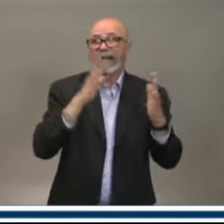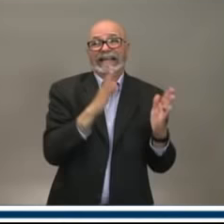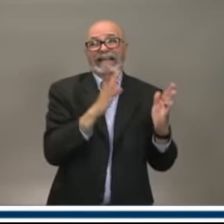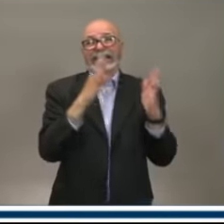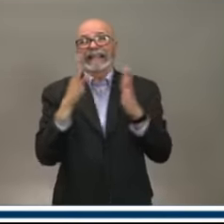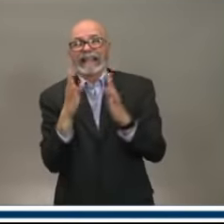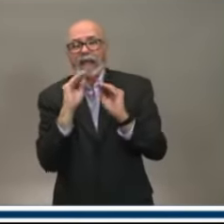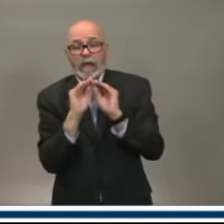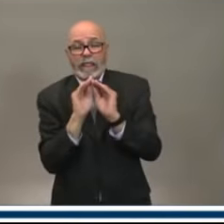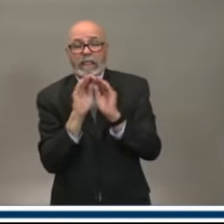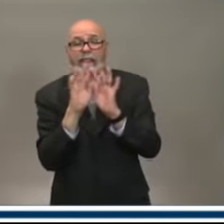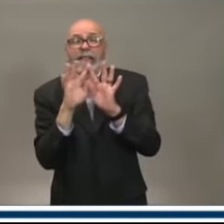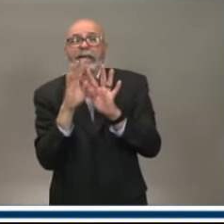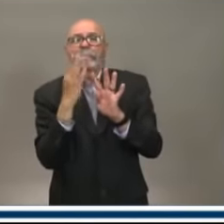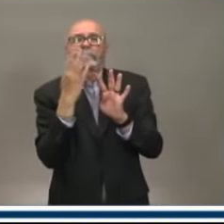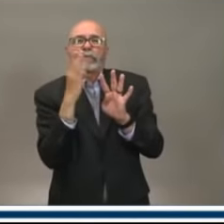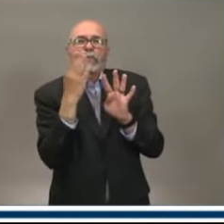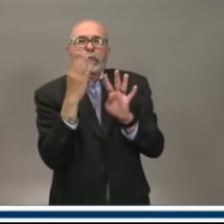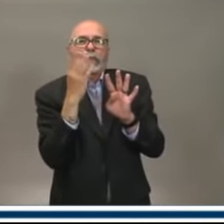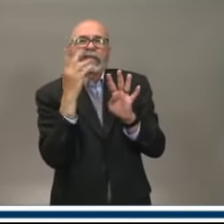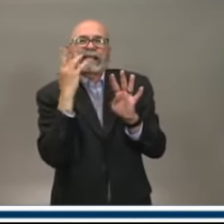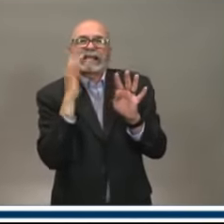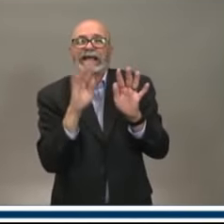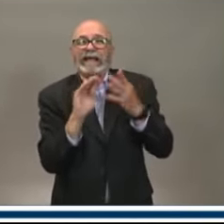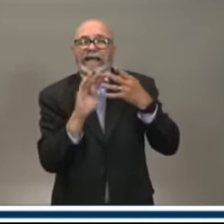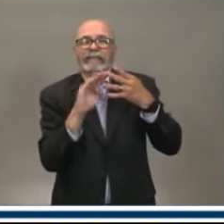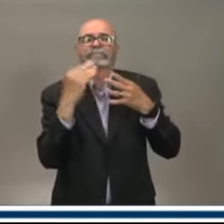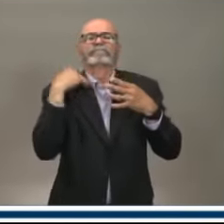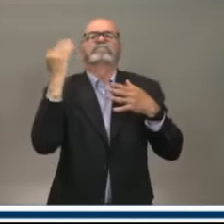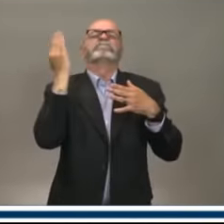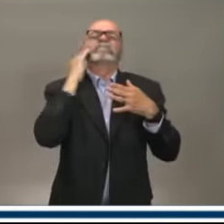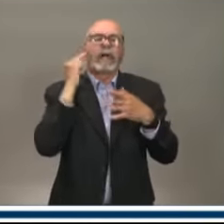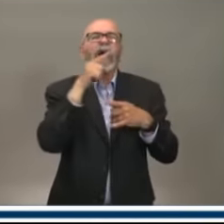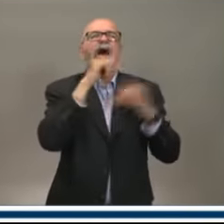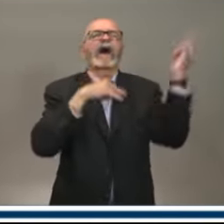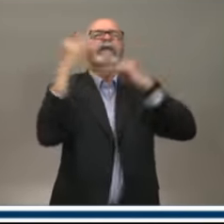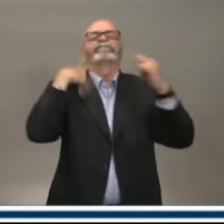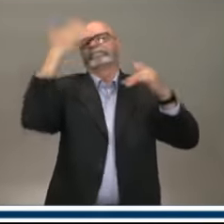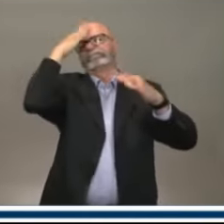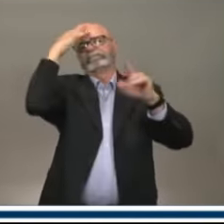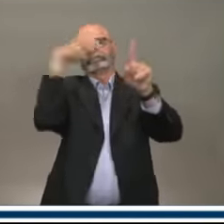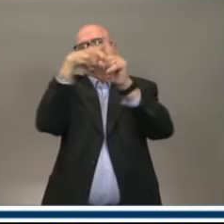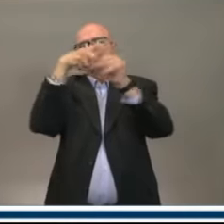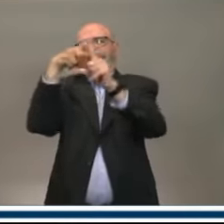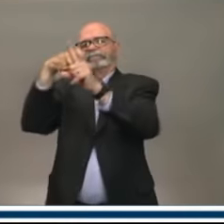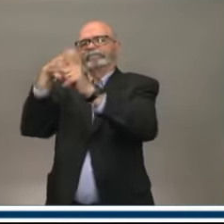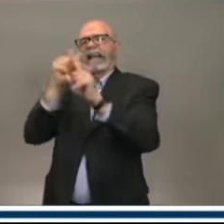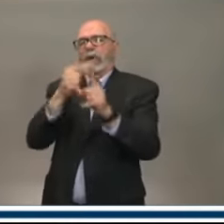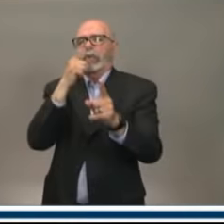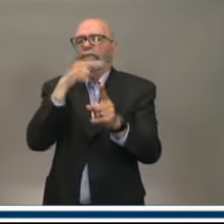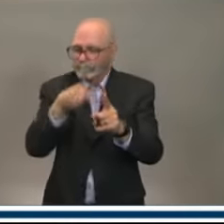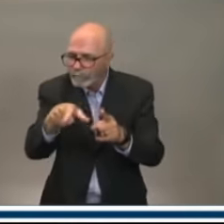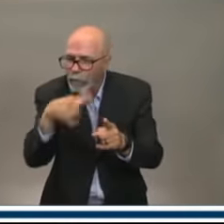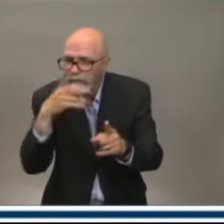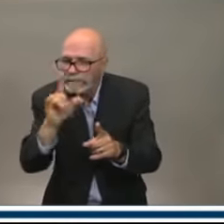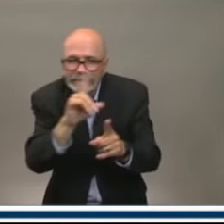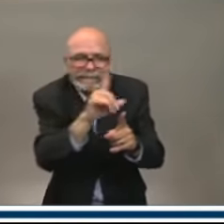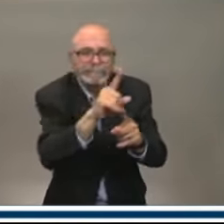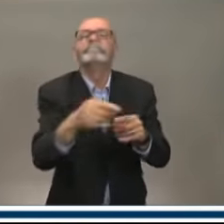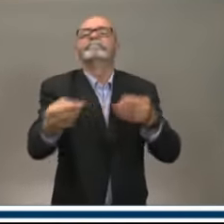cases that are known close contacts of the first travel-related cases. And then the third piece is